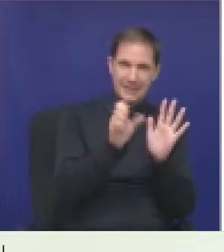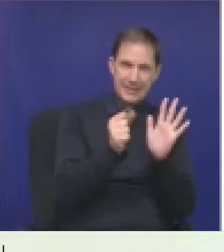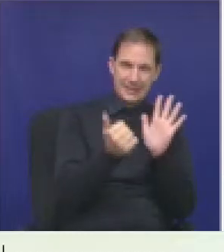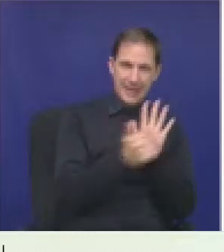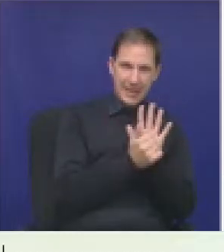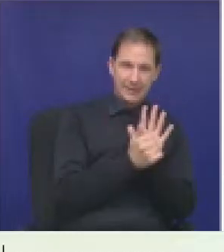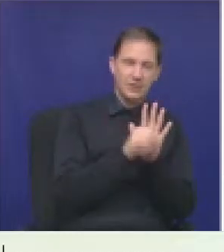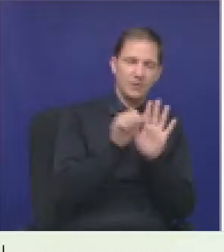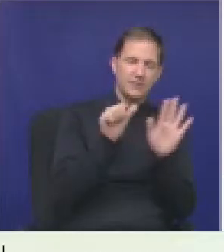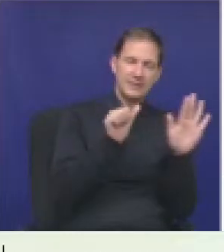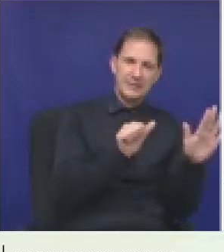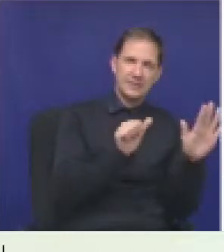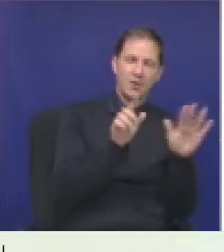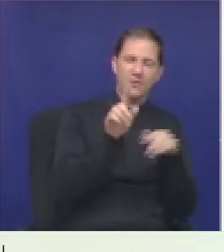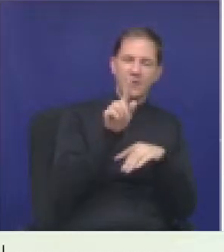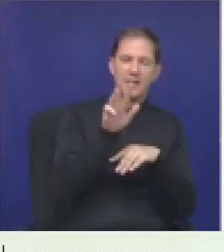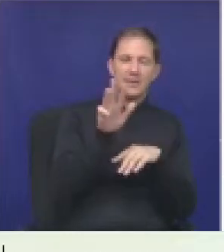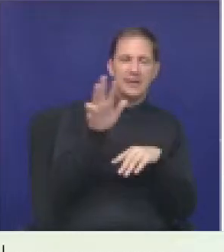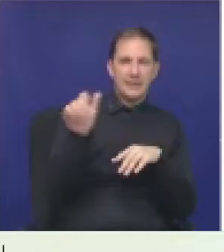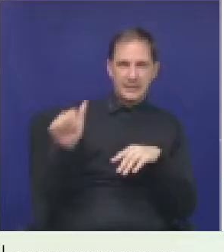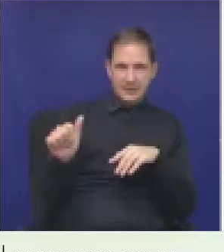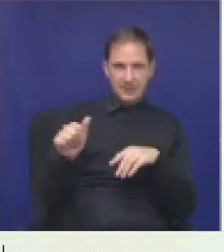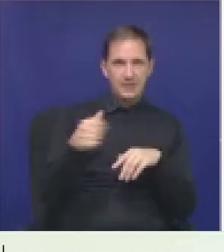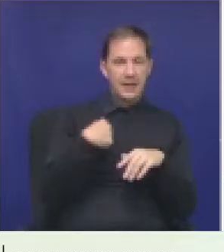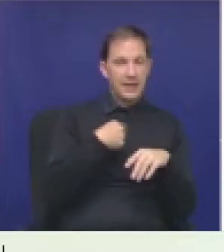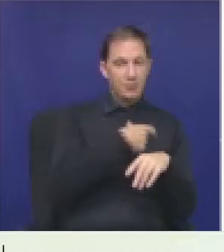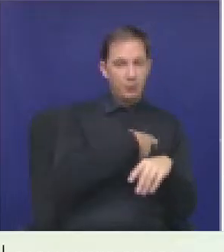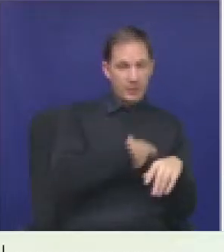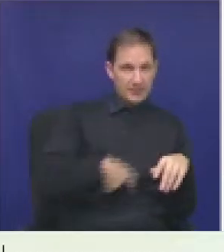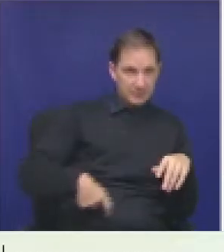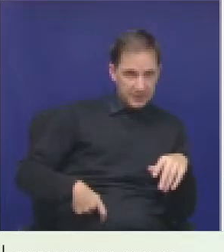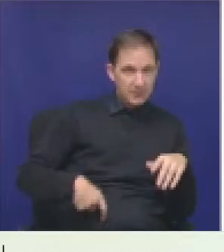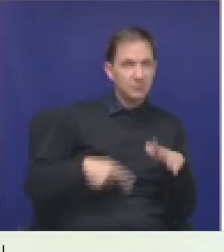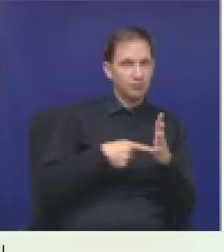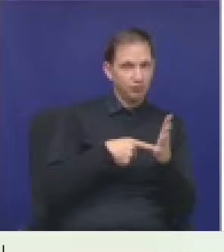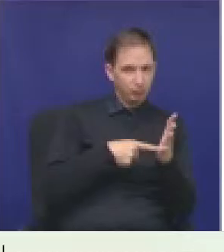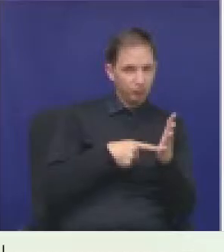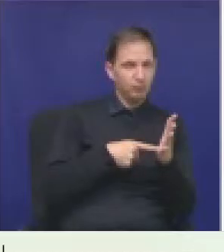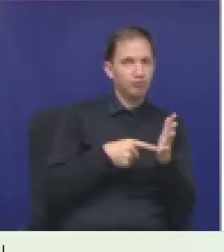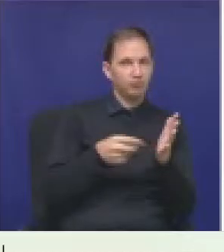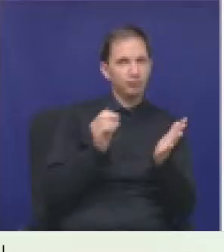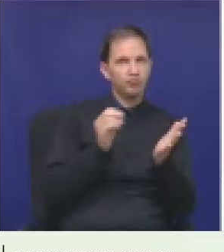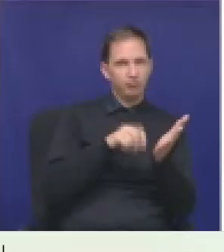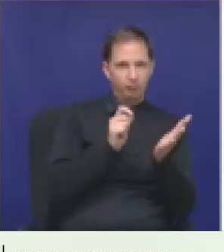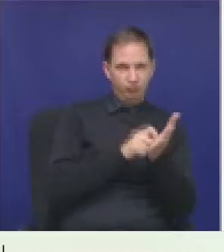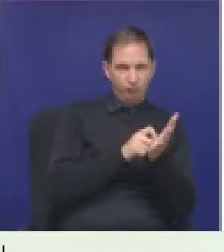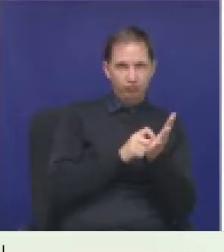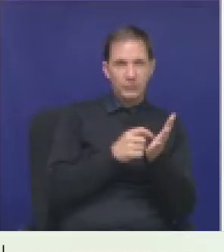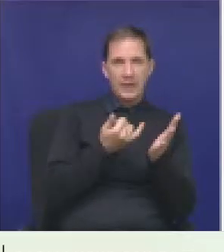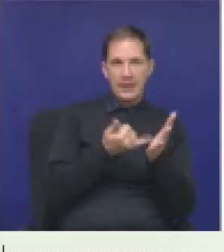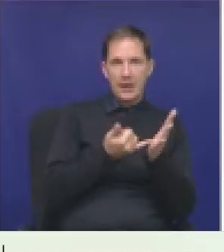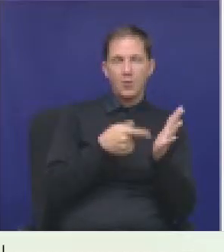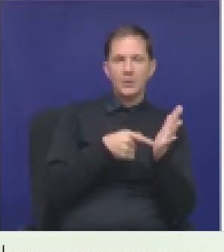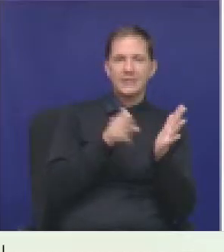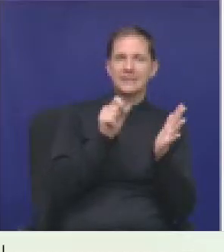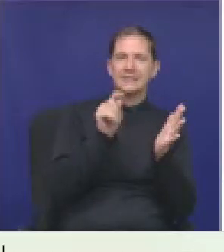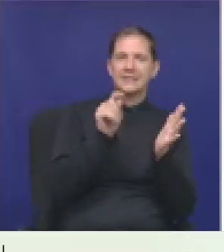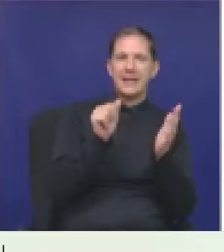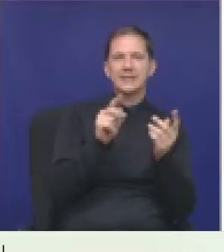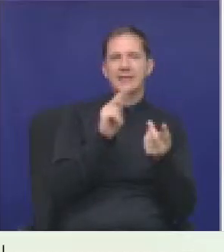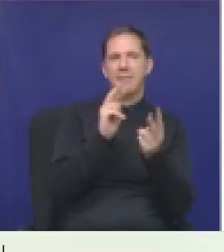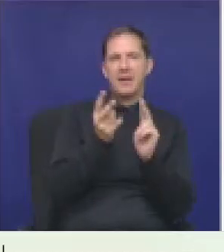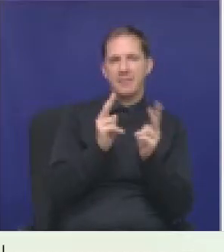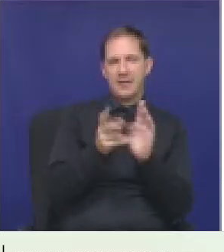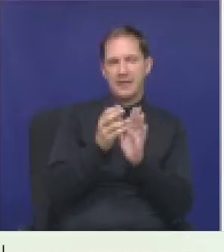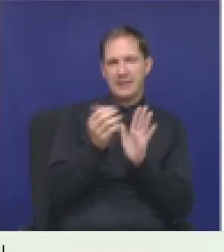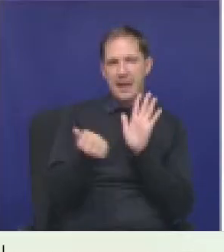1996 by the 6th Parliament, and the President accenting to the Amendment Act in December, now known as the Stats Amendment Act